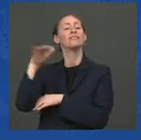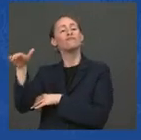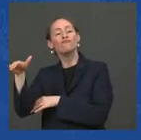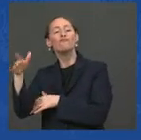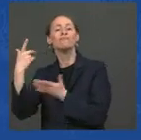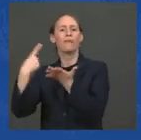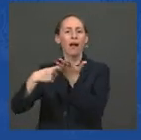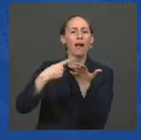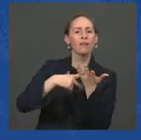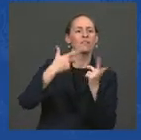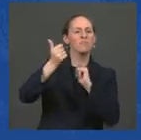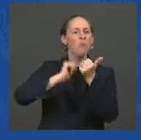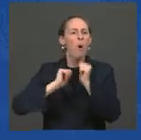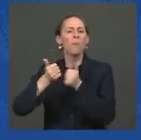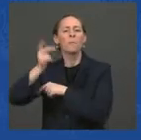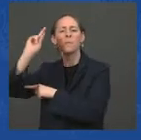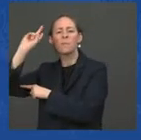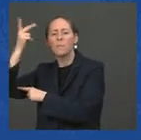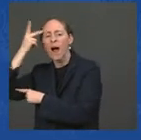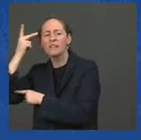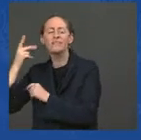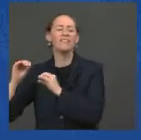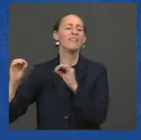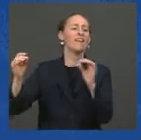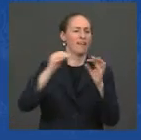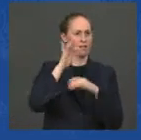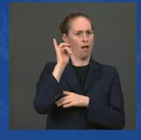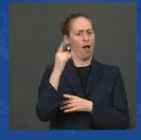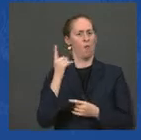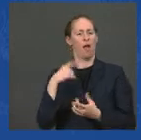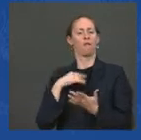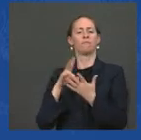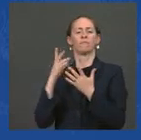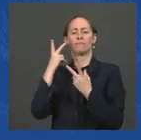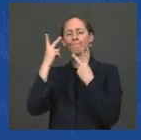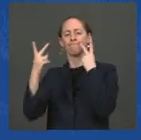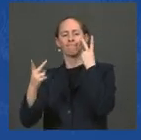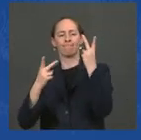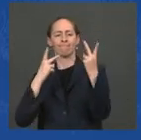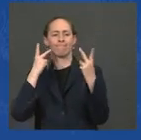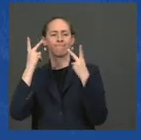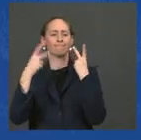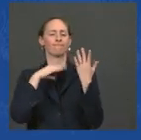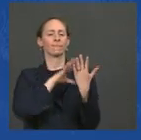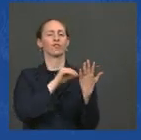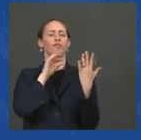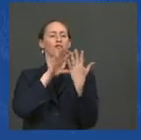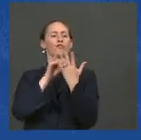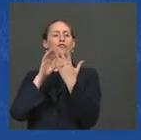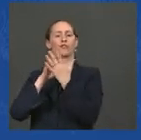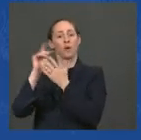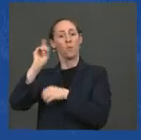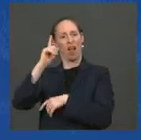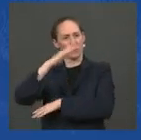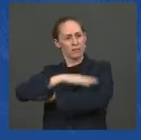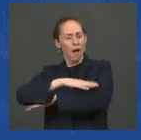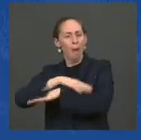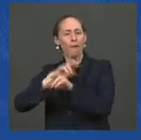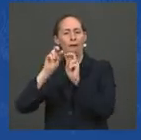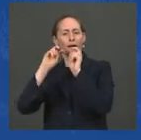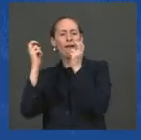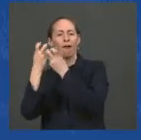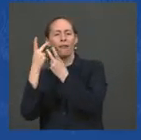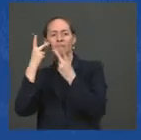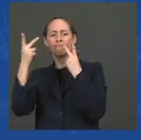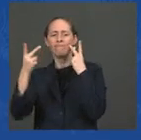and that's where I learned an awful lot at that kitchen table. I learned from my grandpop that money doesn't